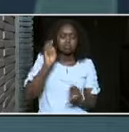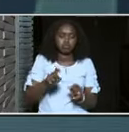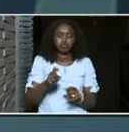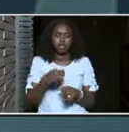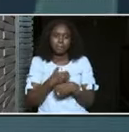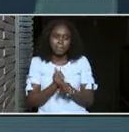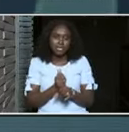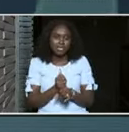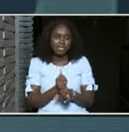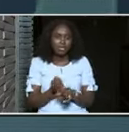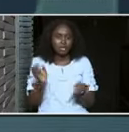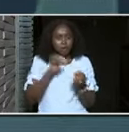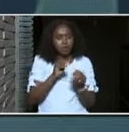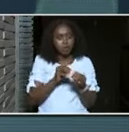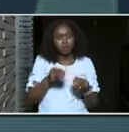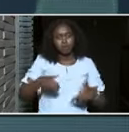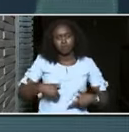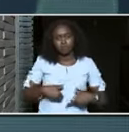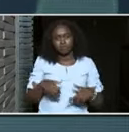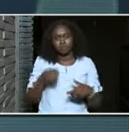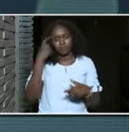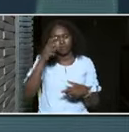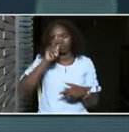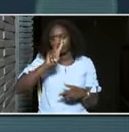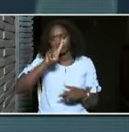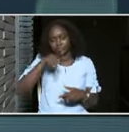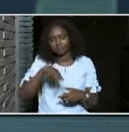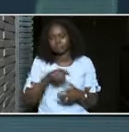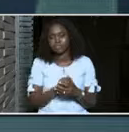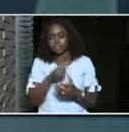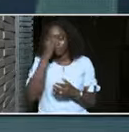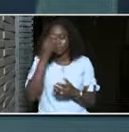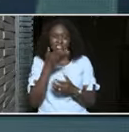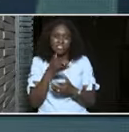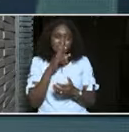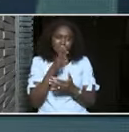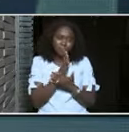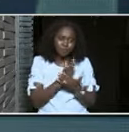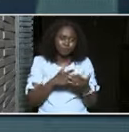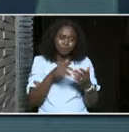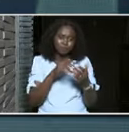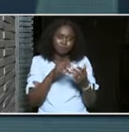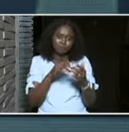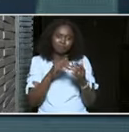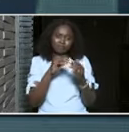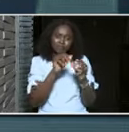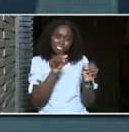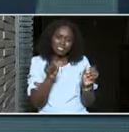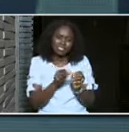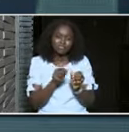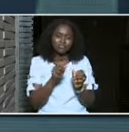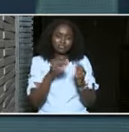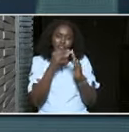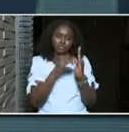vice president candidate. Because there are certain categories of voters